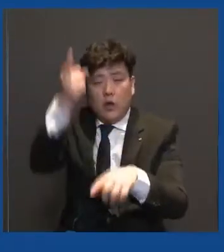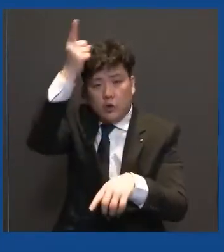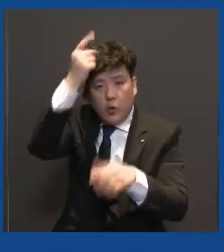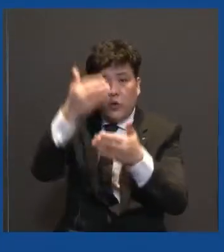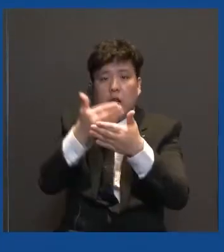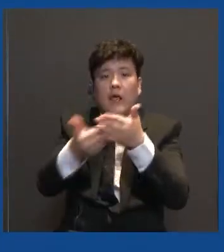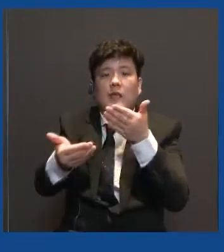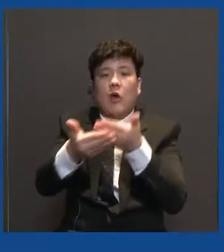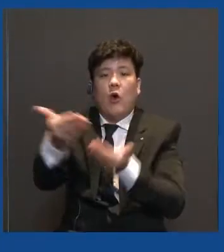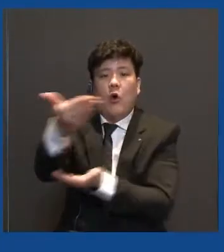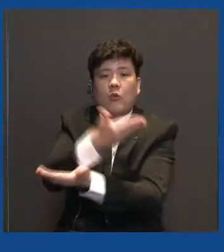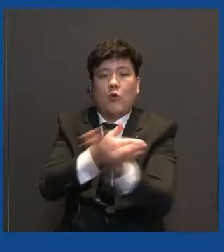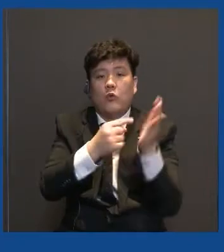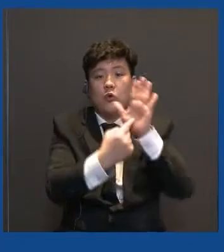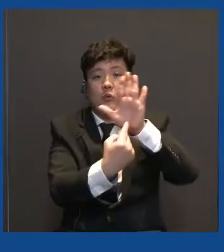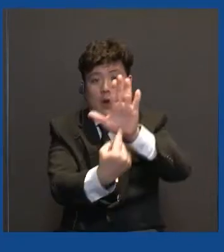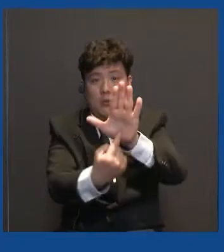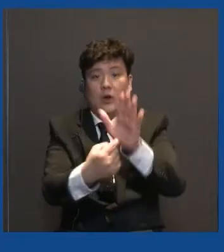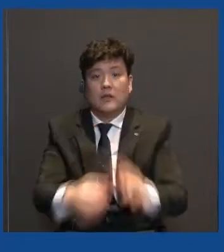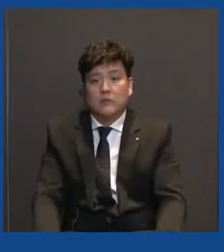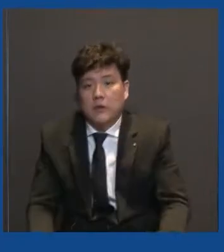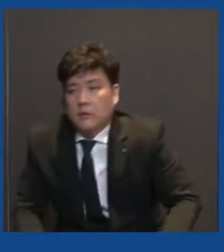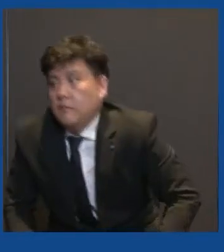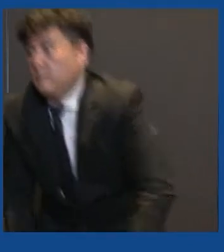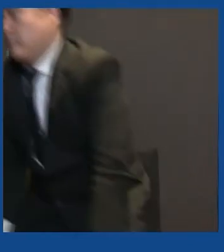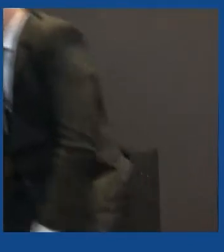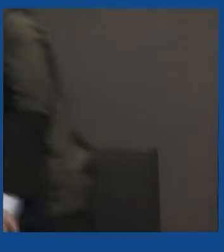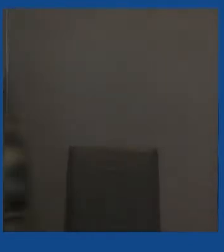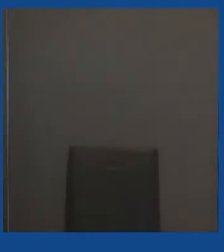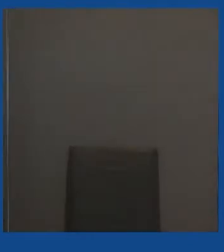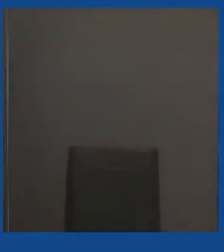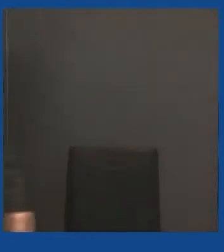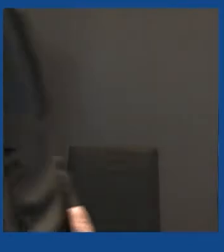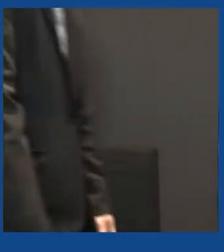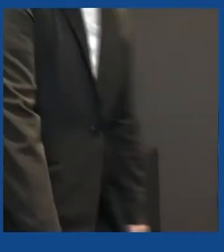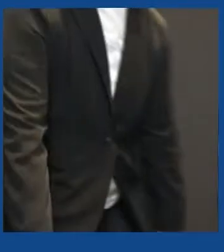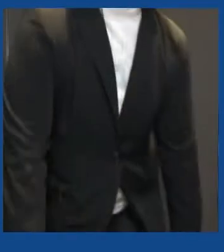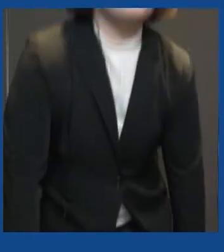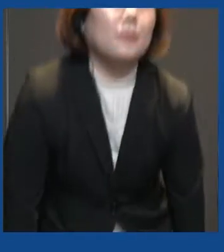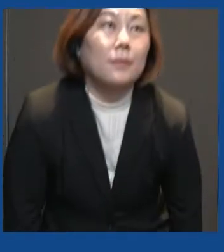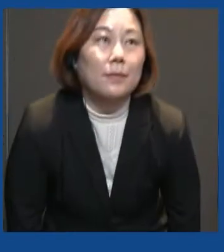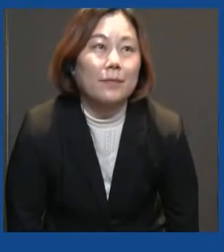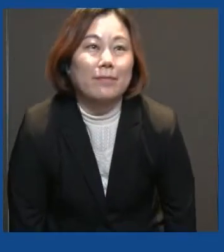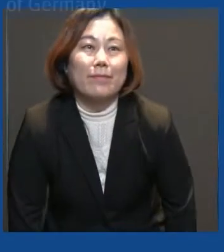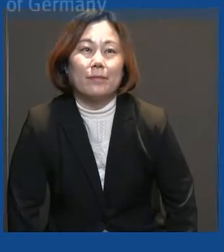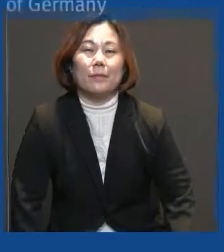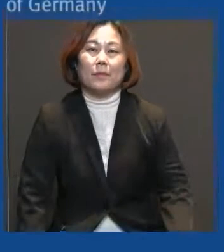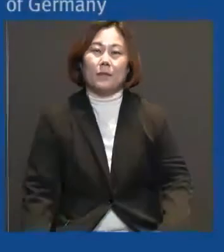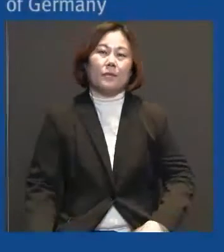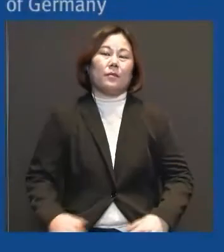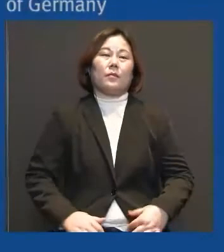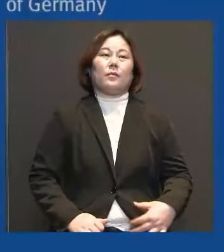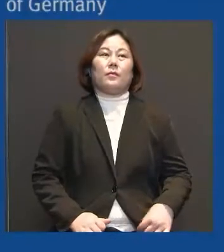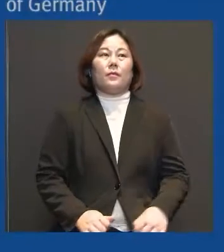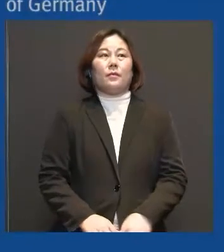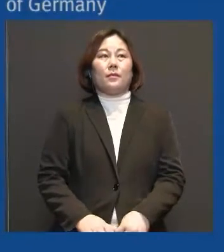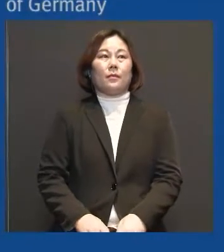Secretary of Political Affairs from the Embassy of the Federal Republic of Germany, to share the German examples.